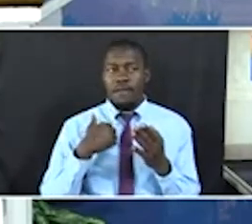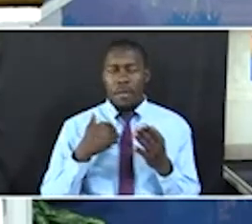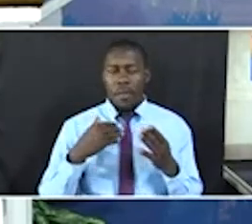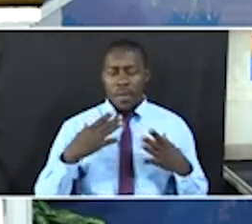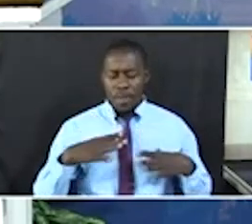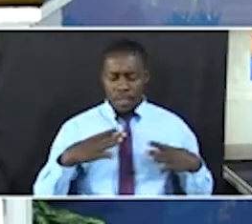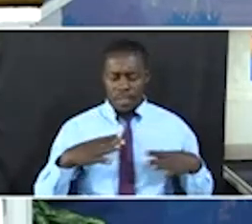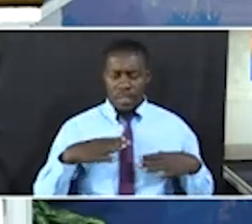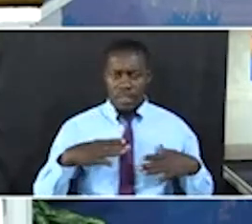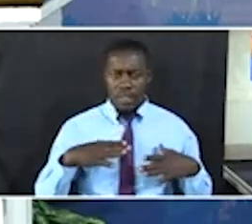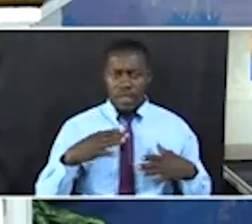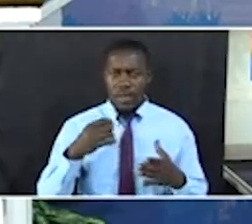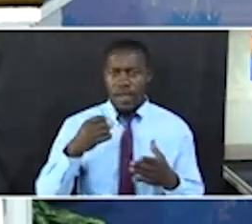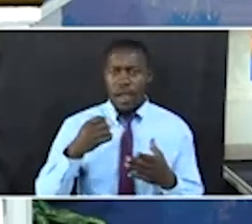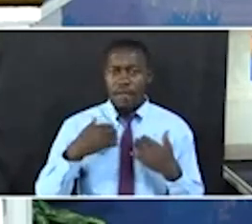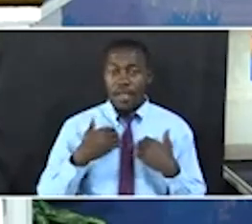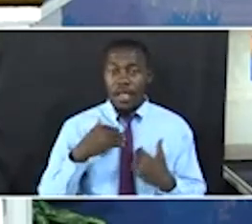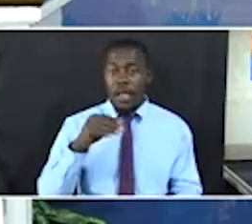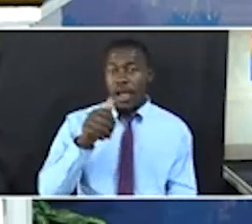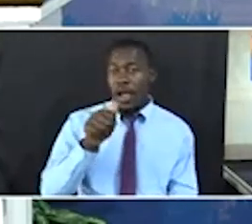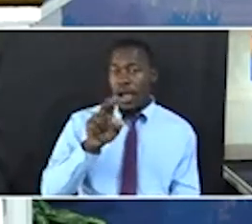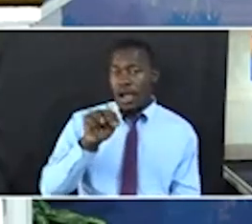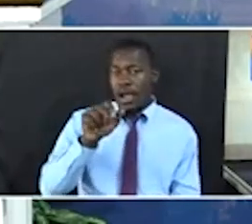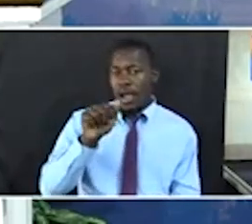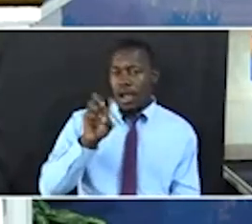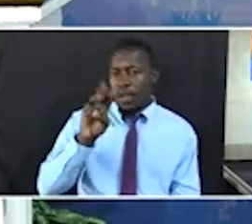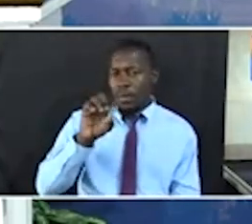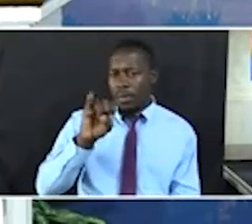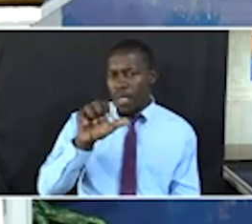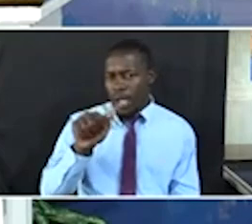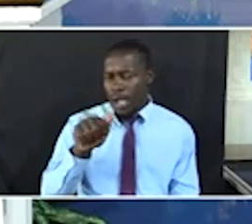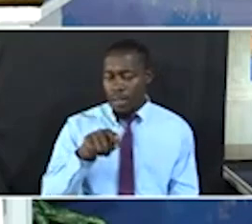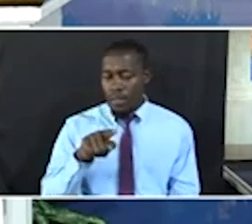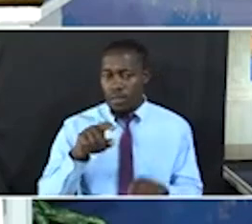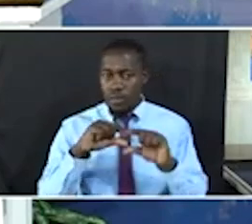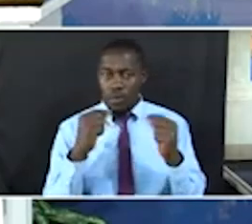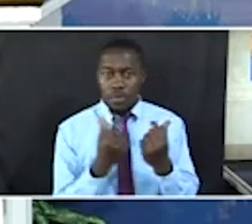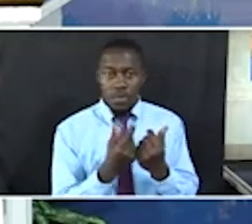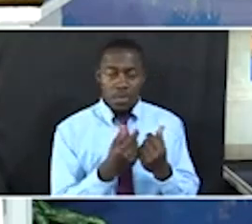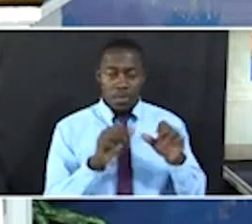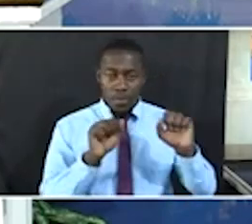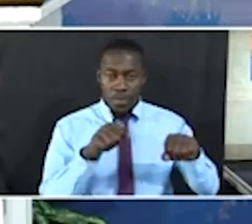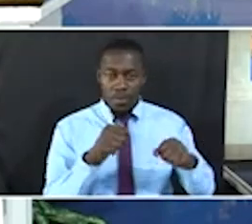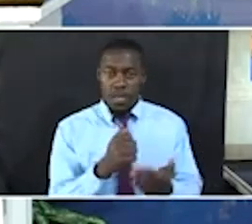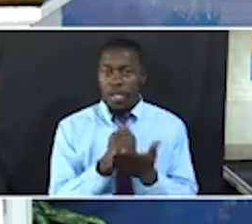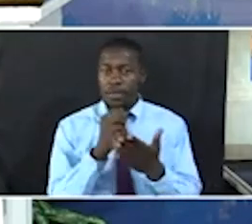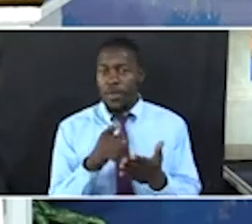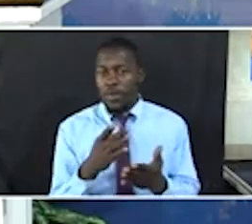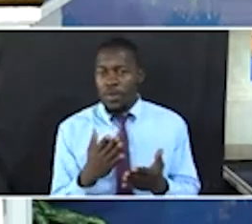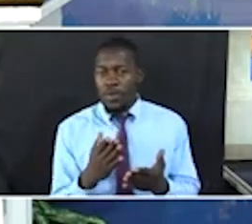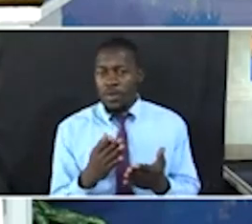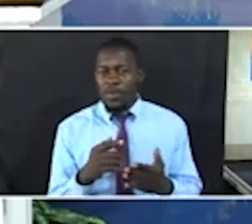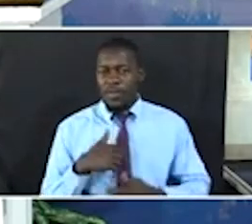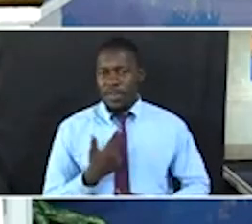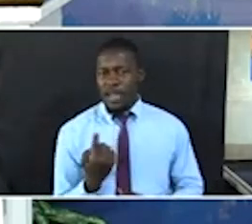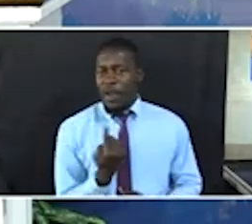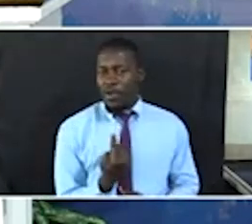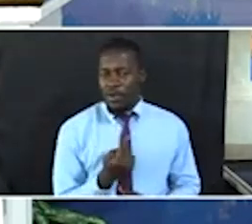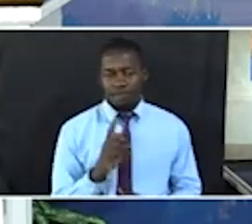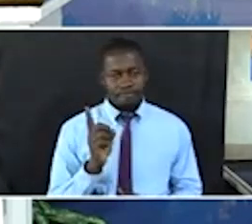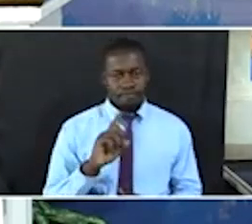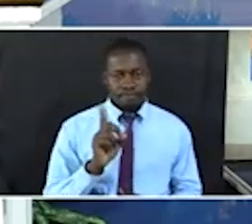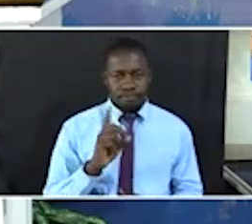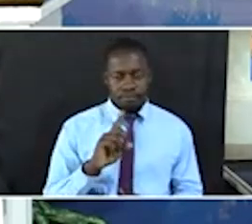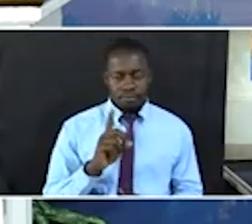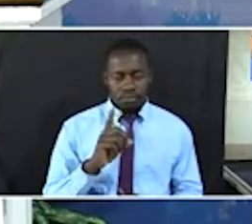anemia. These groups will assist you so that you never see yourself that you are alone. You are not alone.